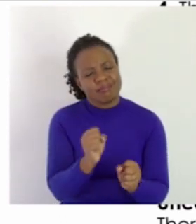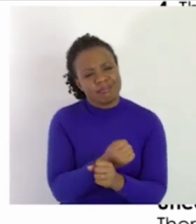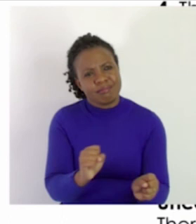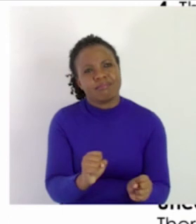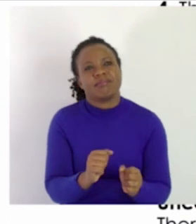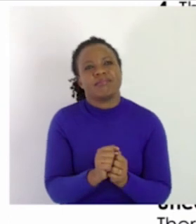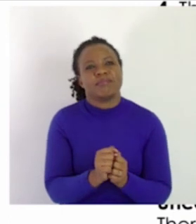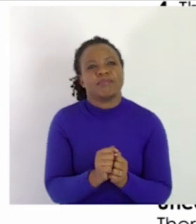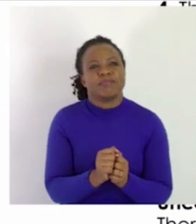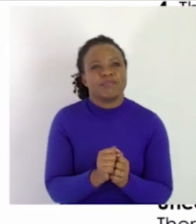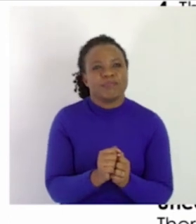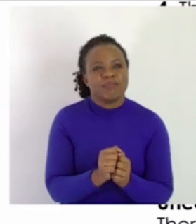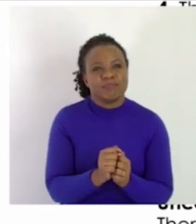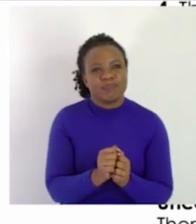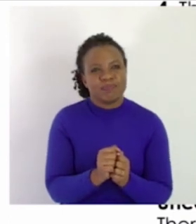and